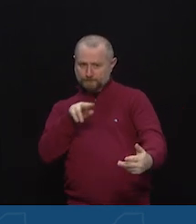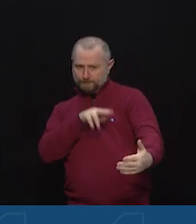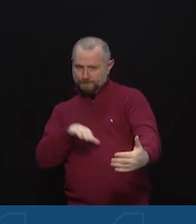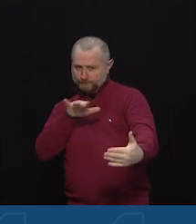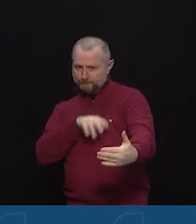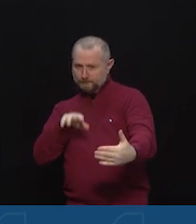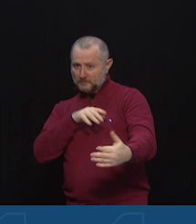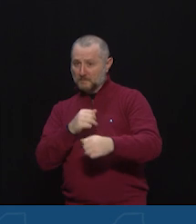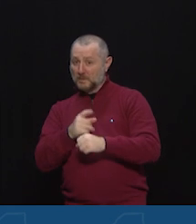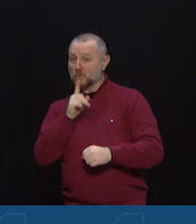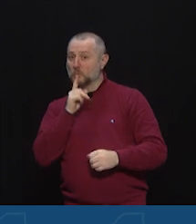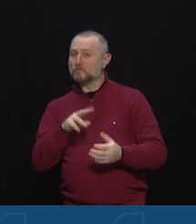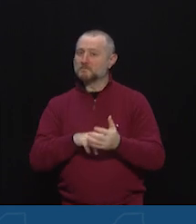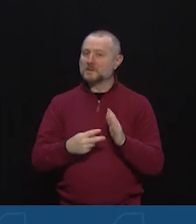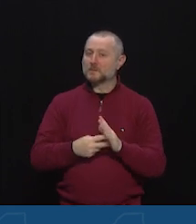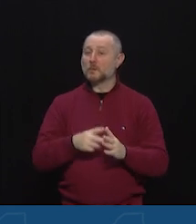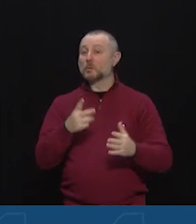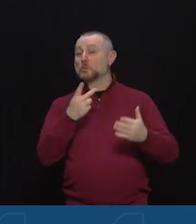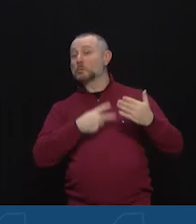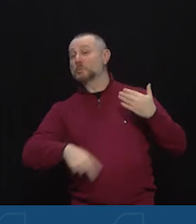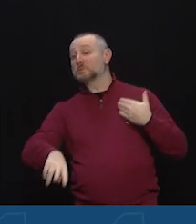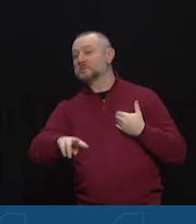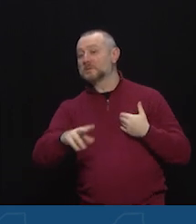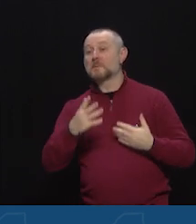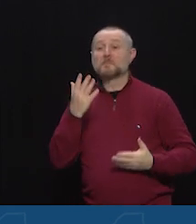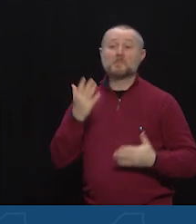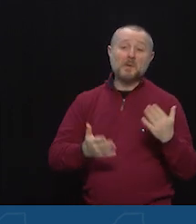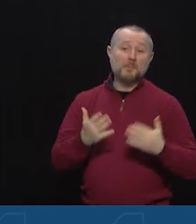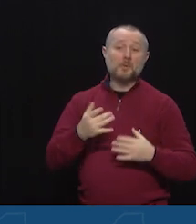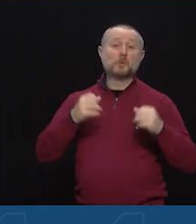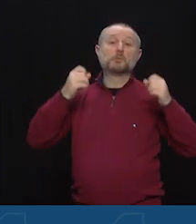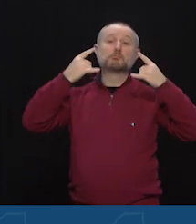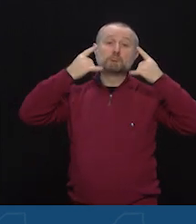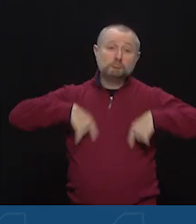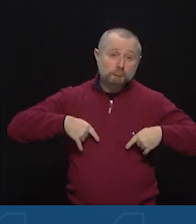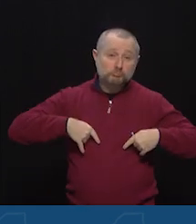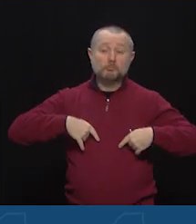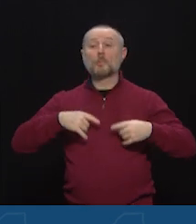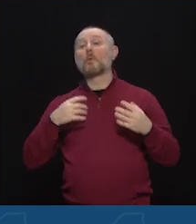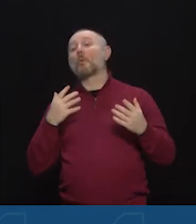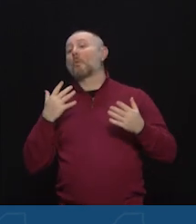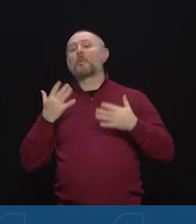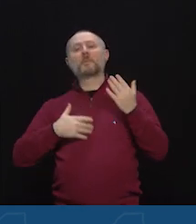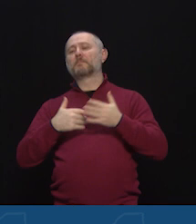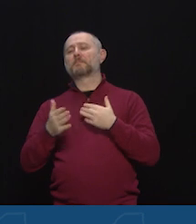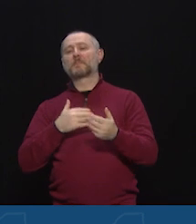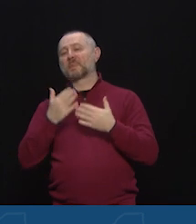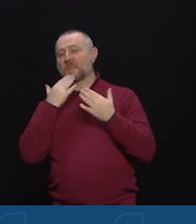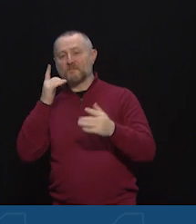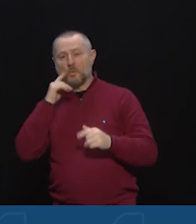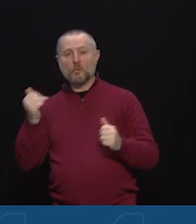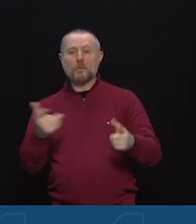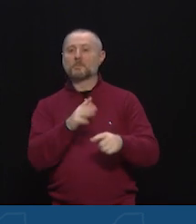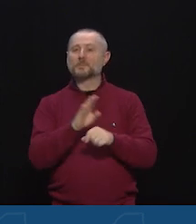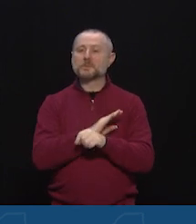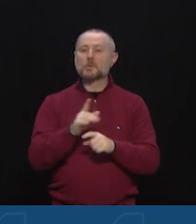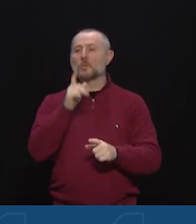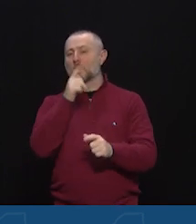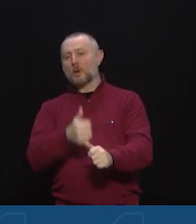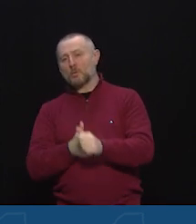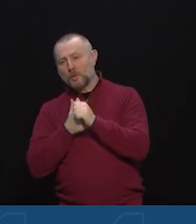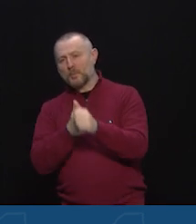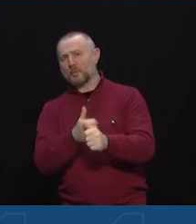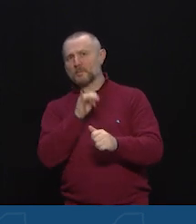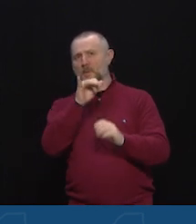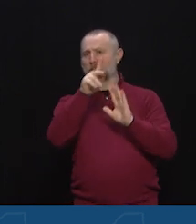suspend, give businesses the notice they've been waiting for. But again, I want to thank all the businesses and the people who followed these policies. You